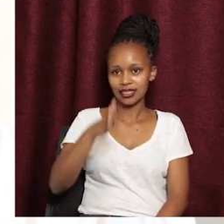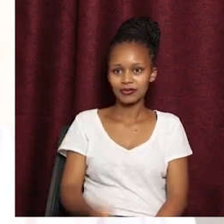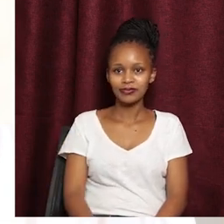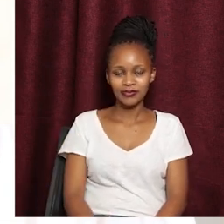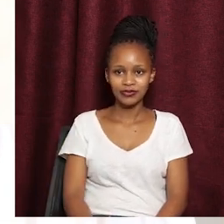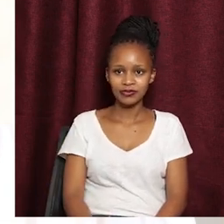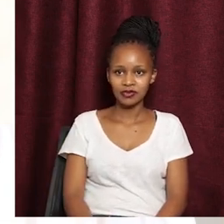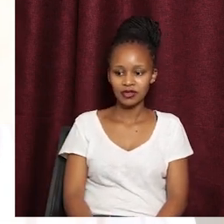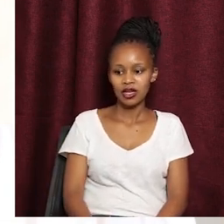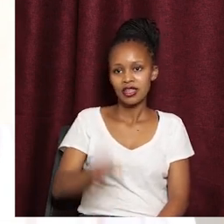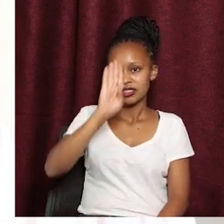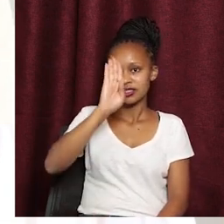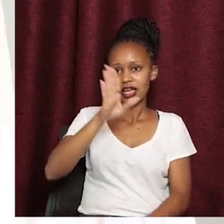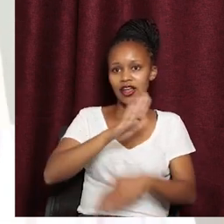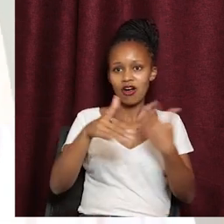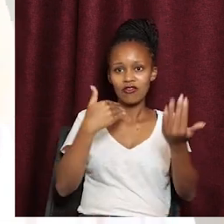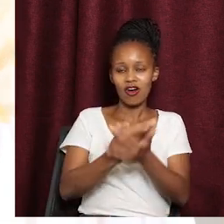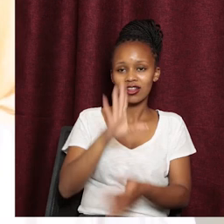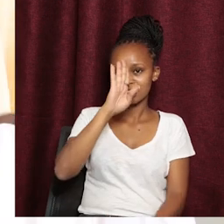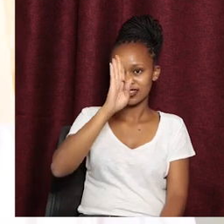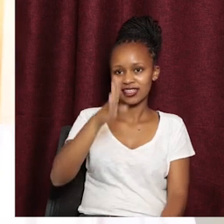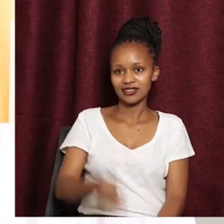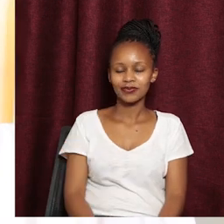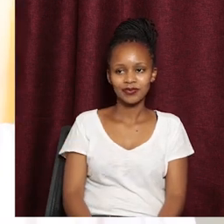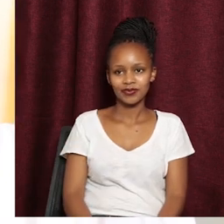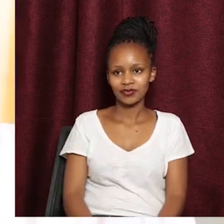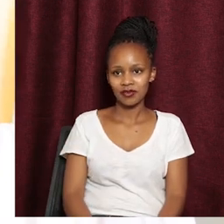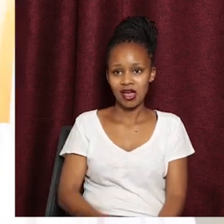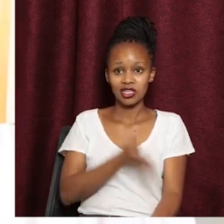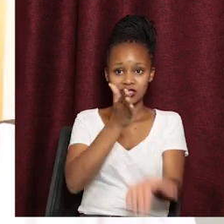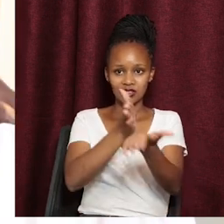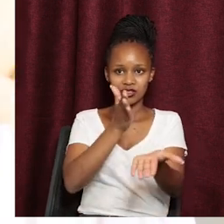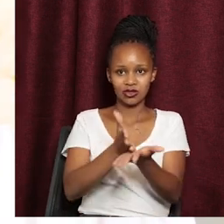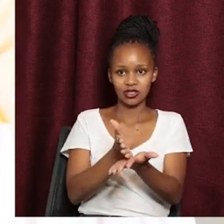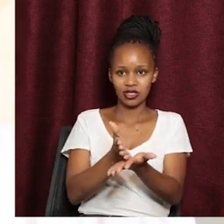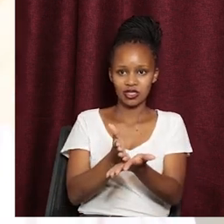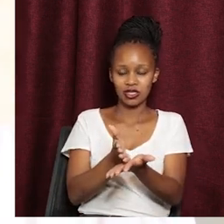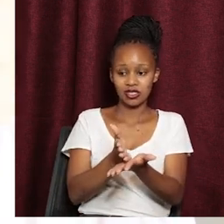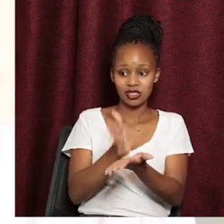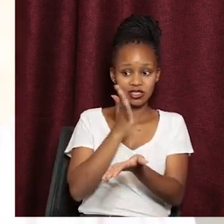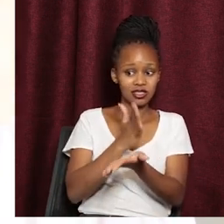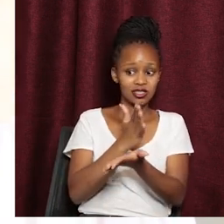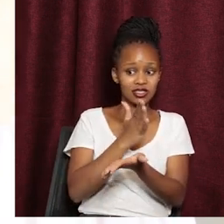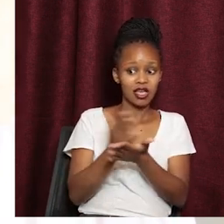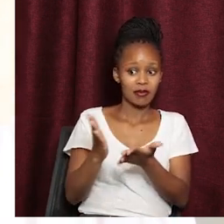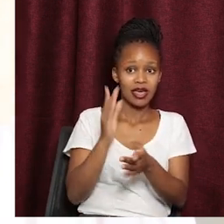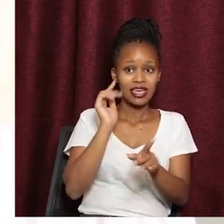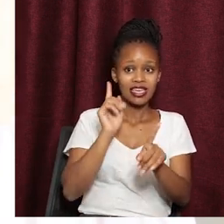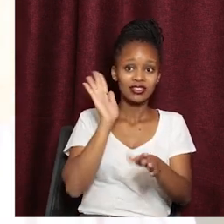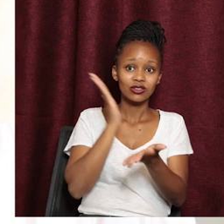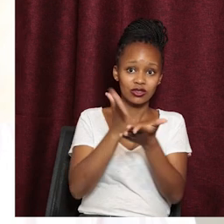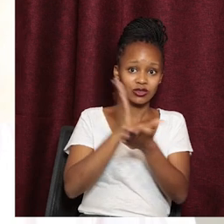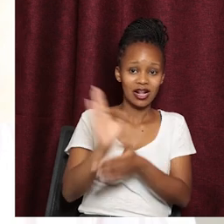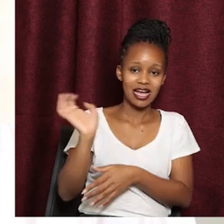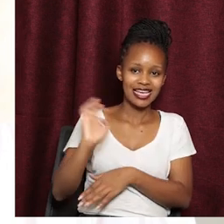all Sundays, I am sure some people may say, yet it's Easter. After all, it